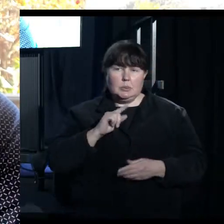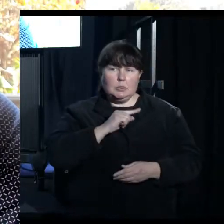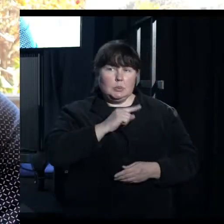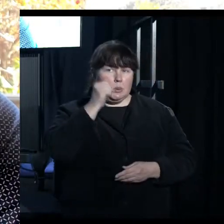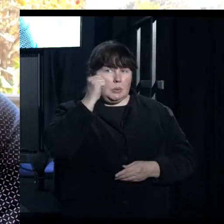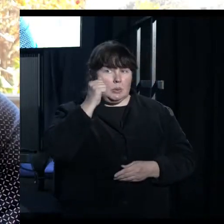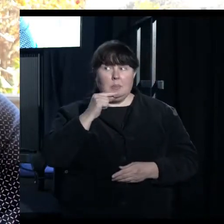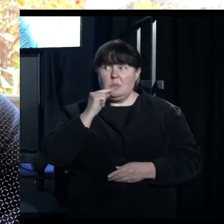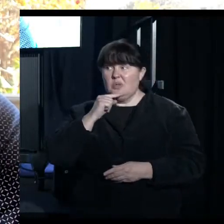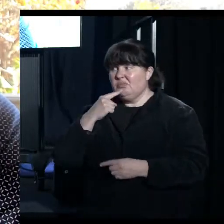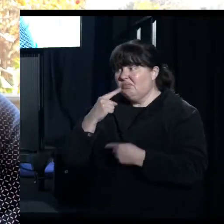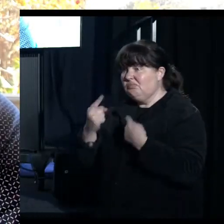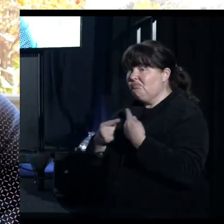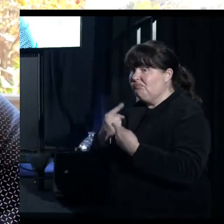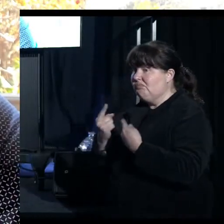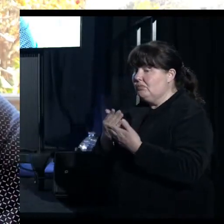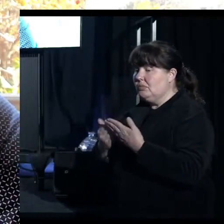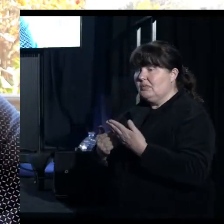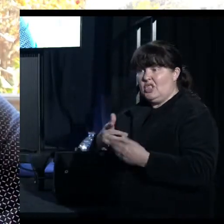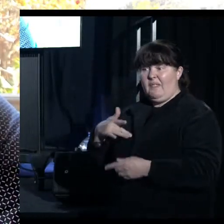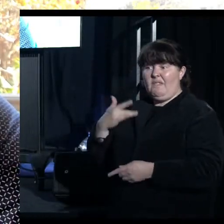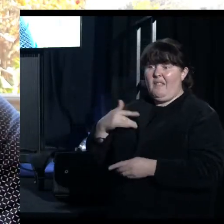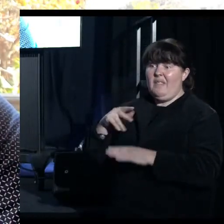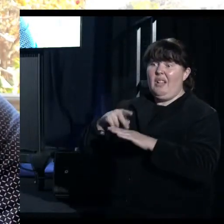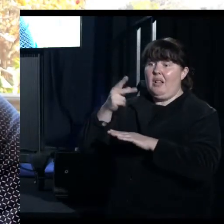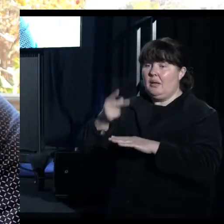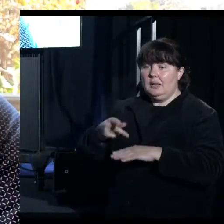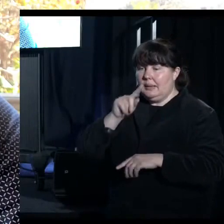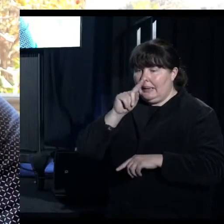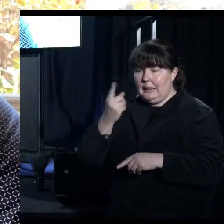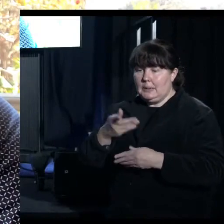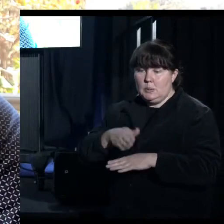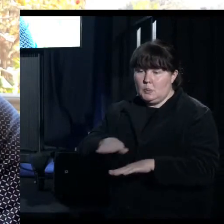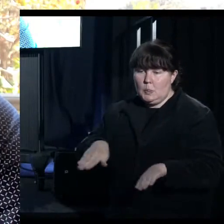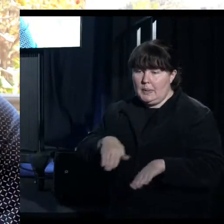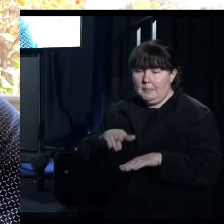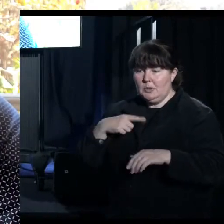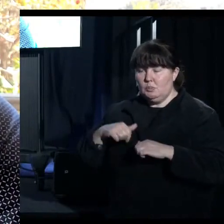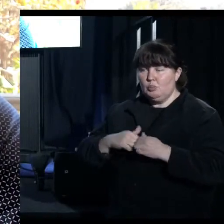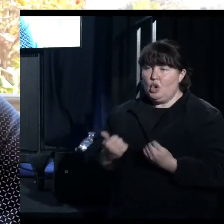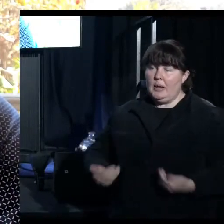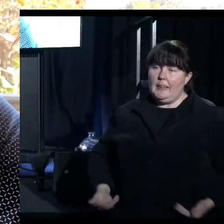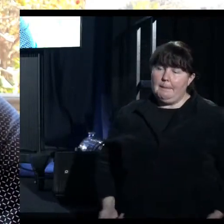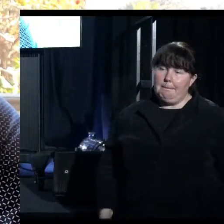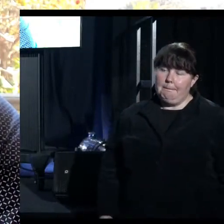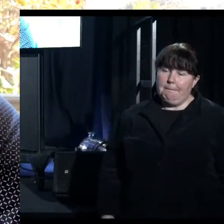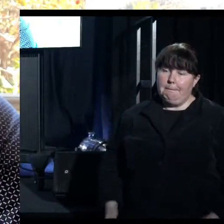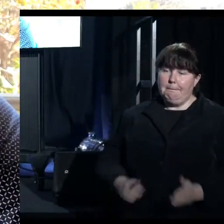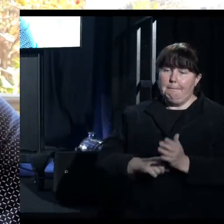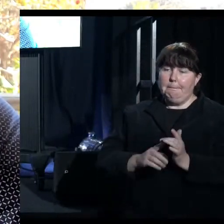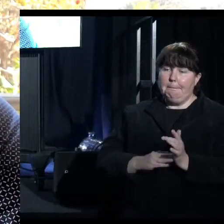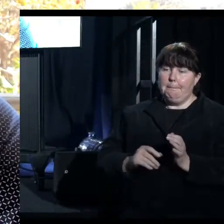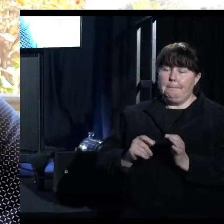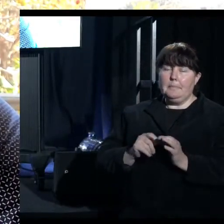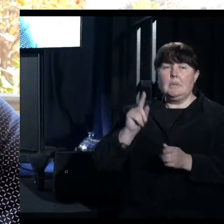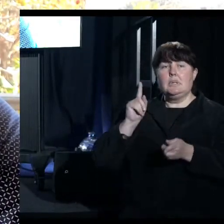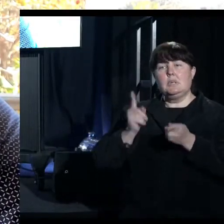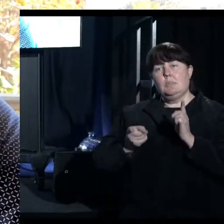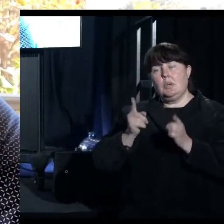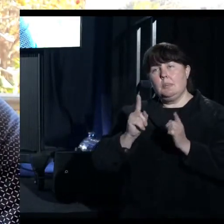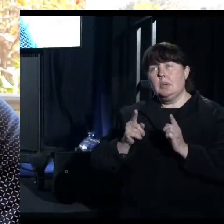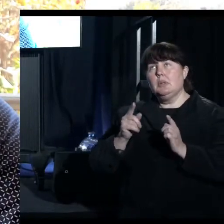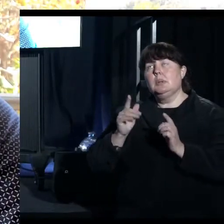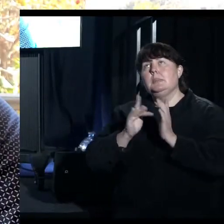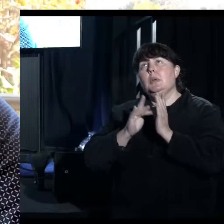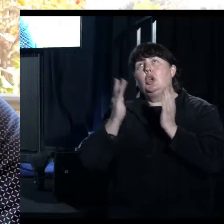Sometimes in the midnight zone, there are fish who pass by like sparklers, segmented worms, the snorkel masks of